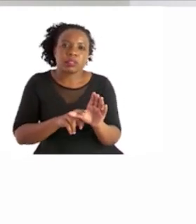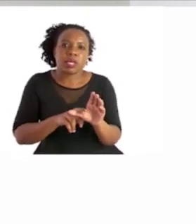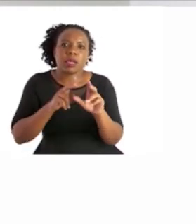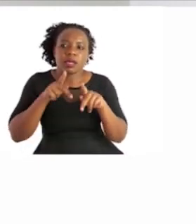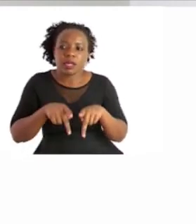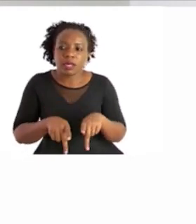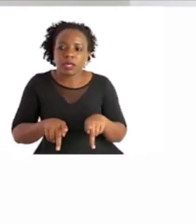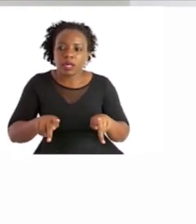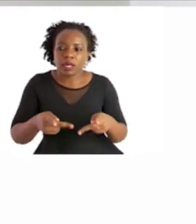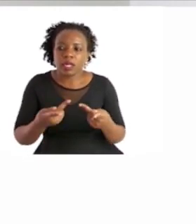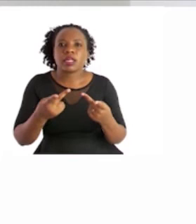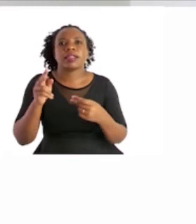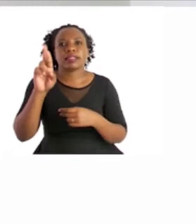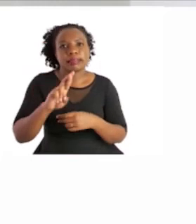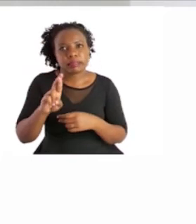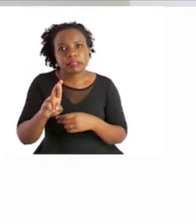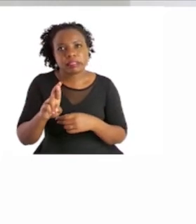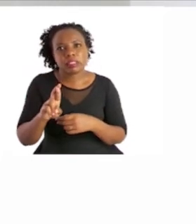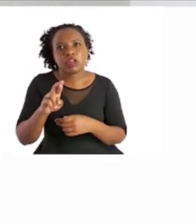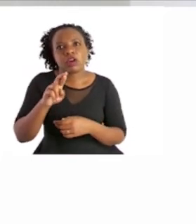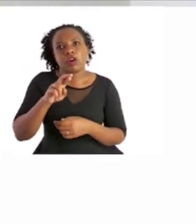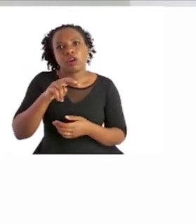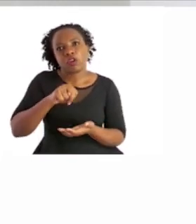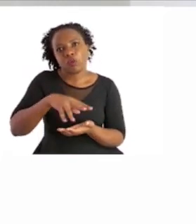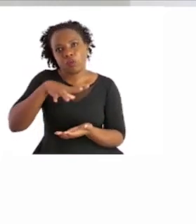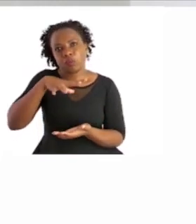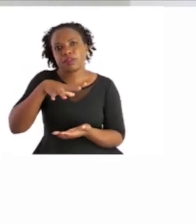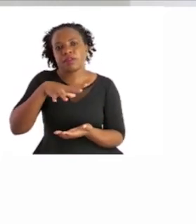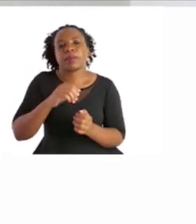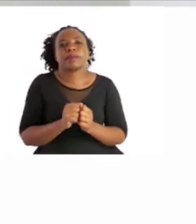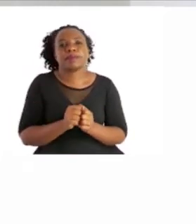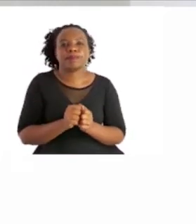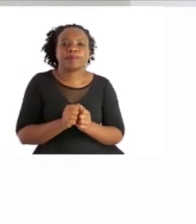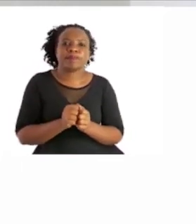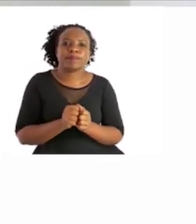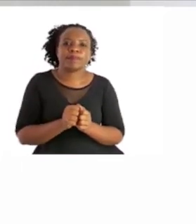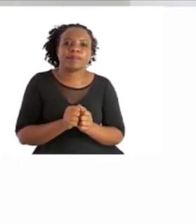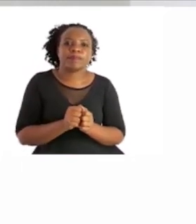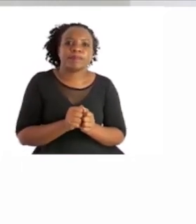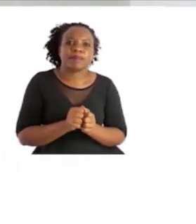hubabis, Karas region, and Ongwediva.